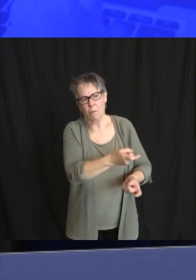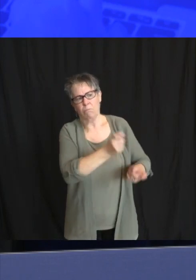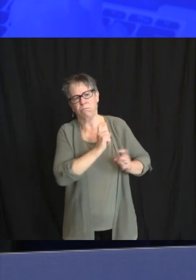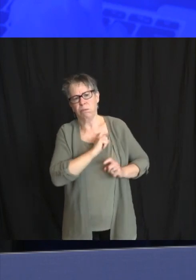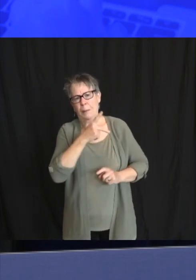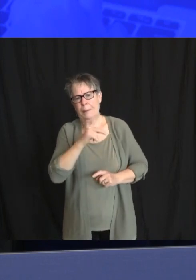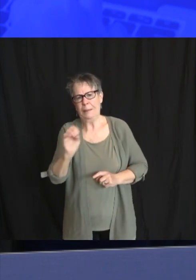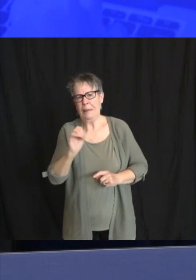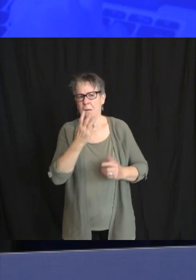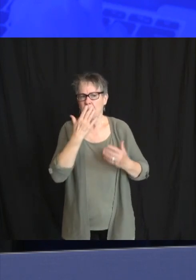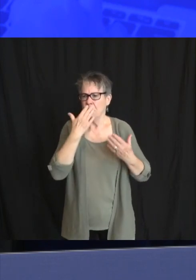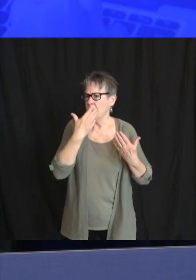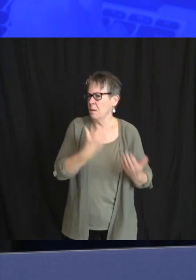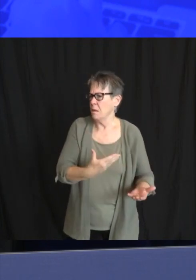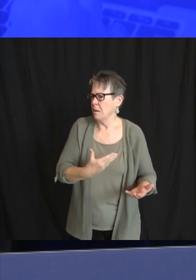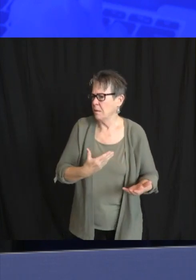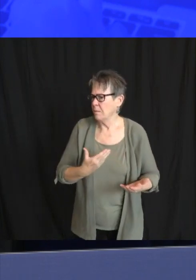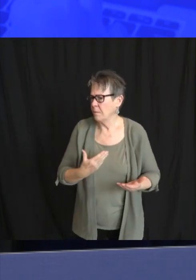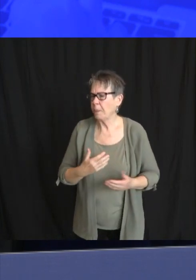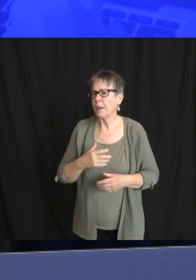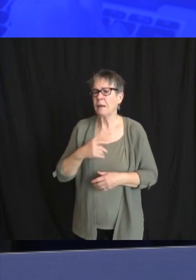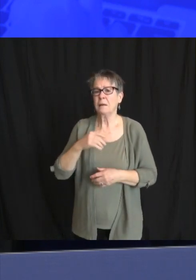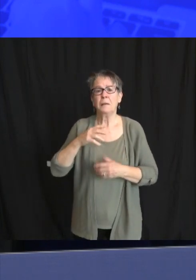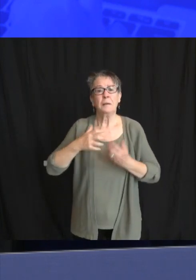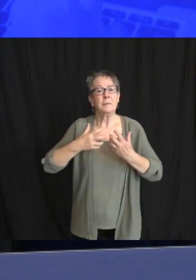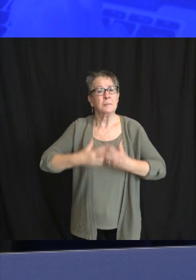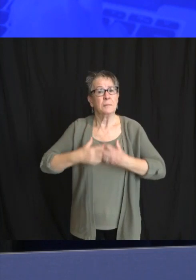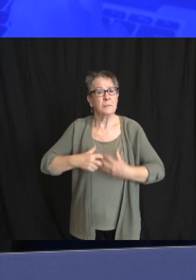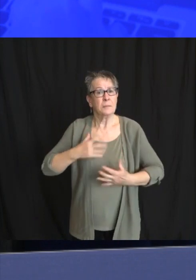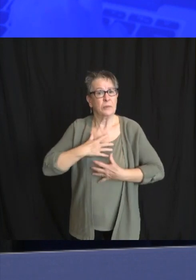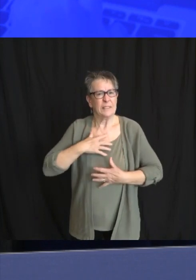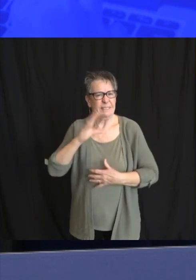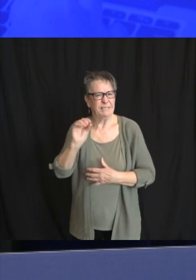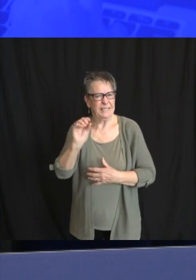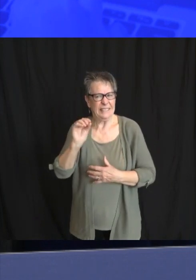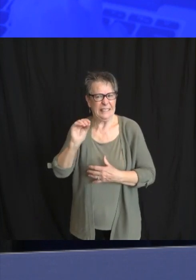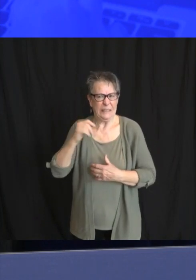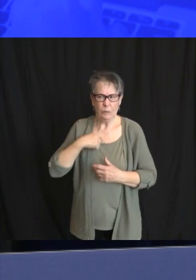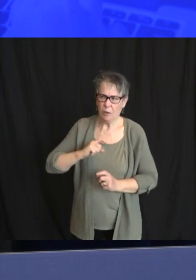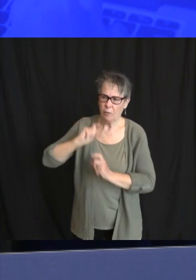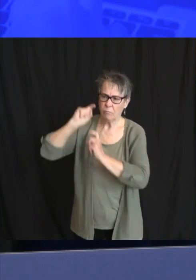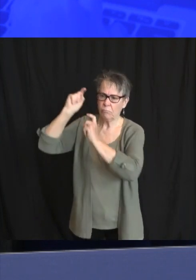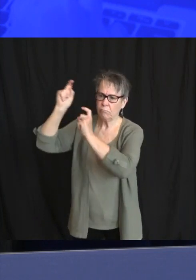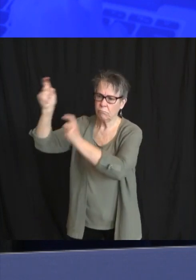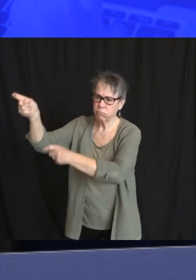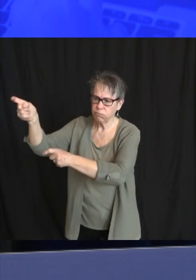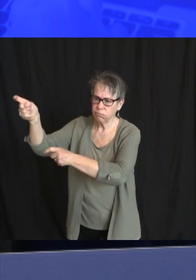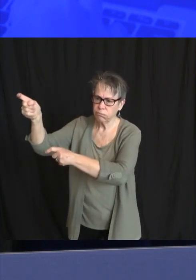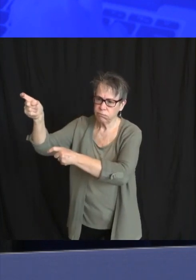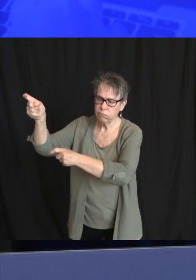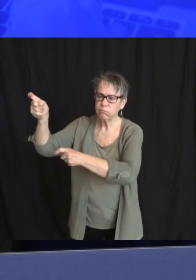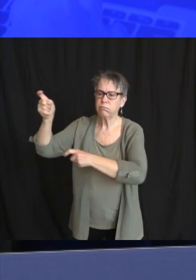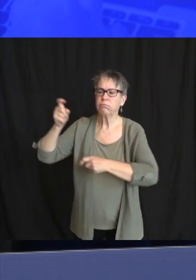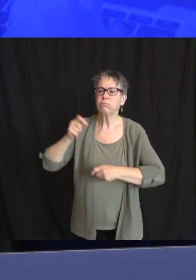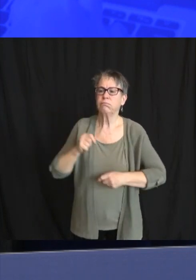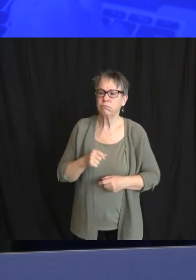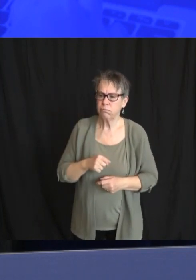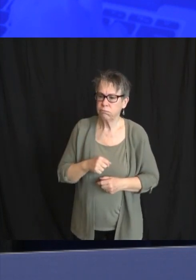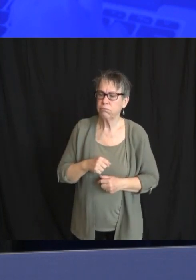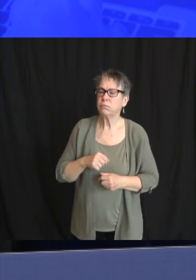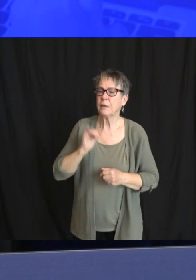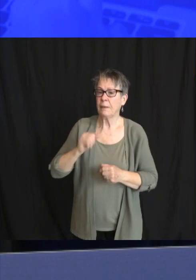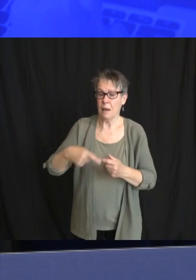So we're going to have them up to Massachusetts within the next few days. And as I said, Kieran wanted to make